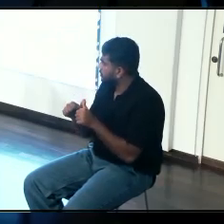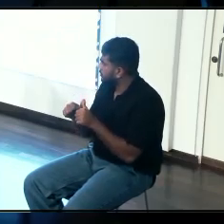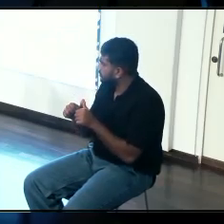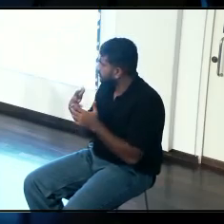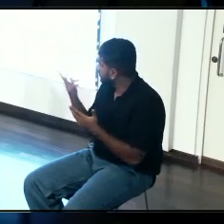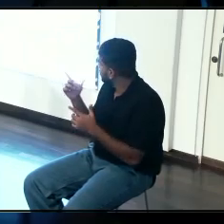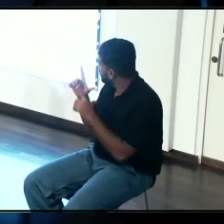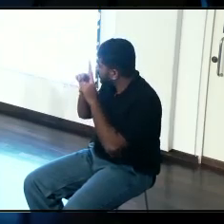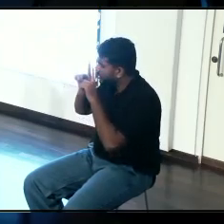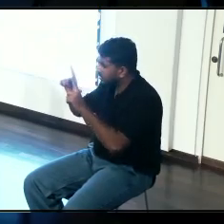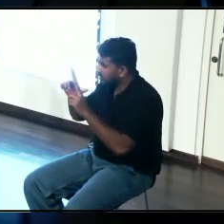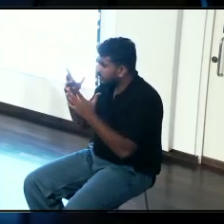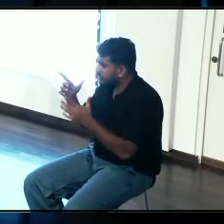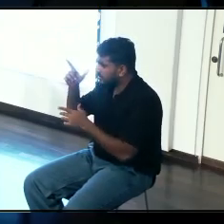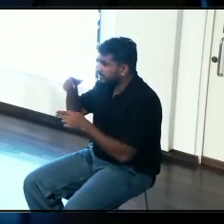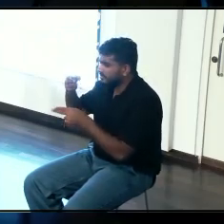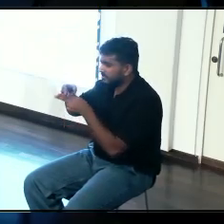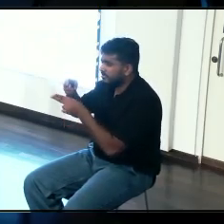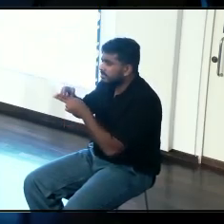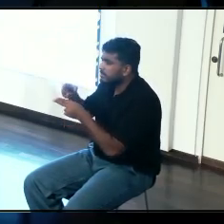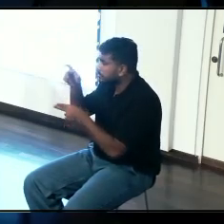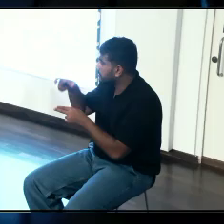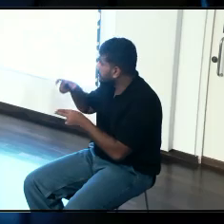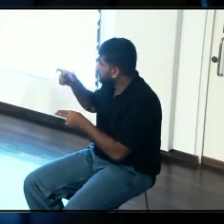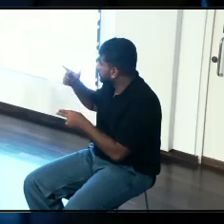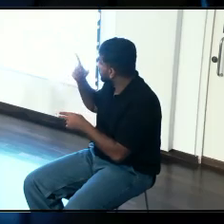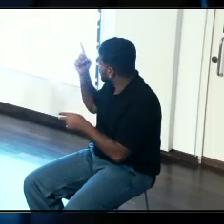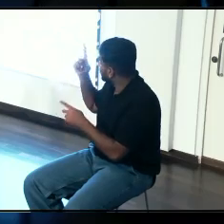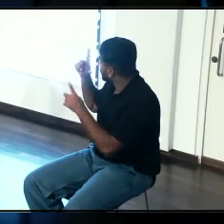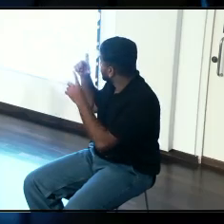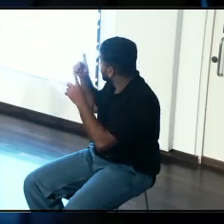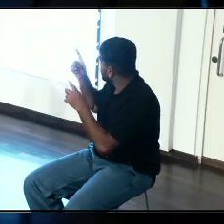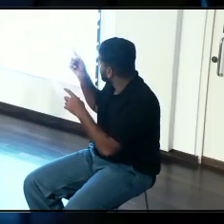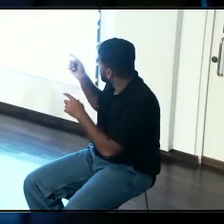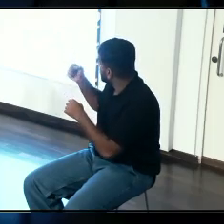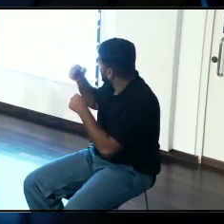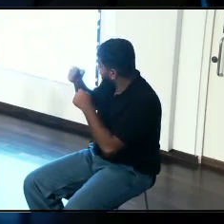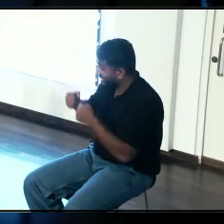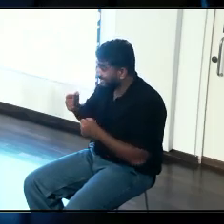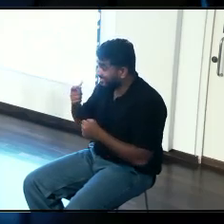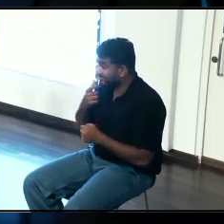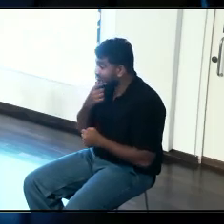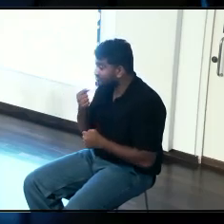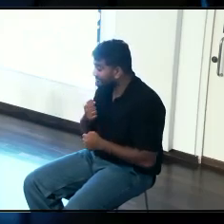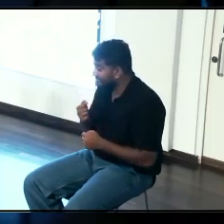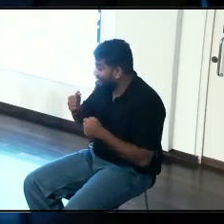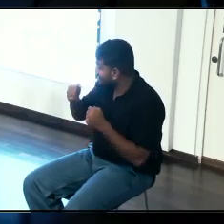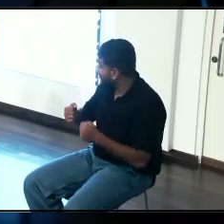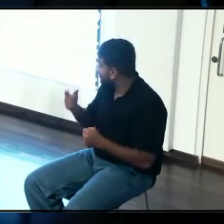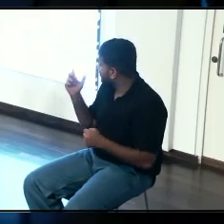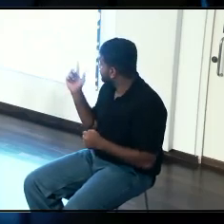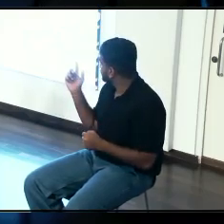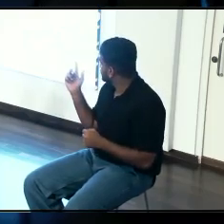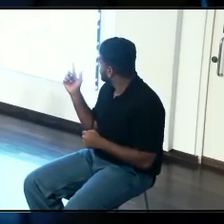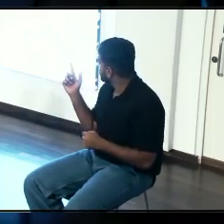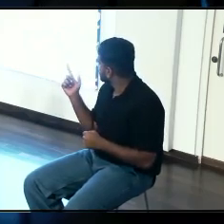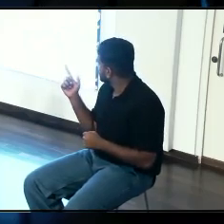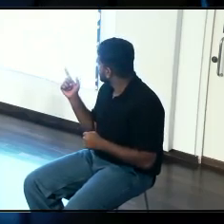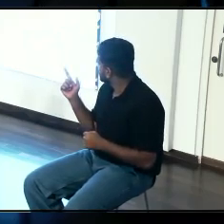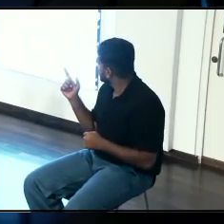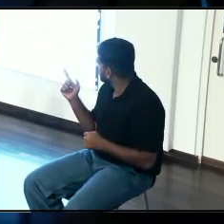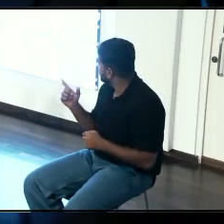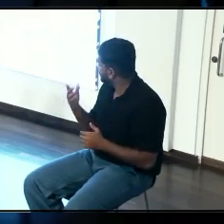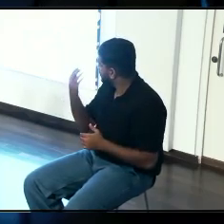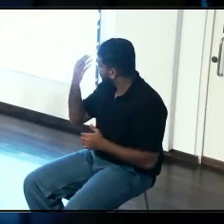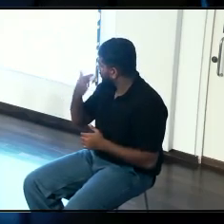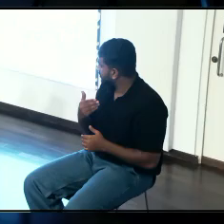of the elderly Marianne Viegas, and you can see her sitting right there. I like it because it's her fragile frame, framed